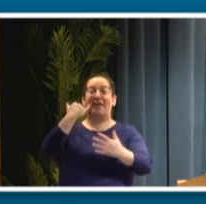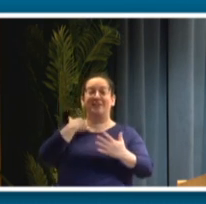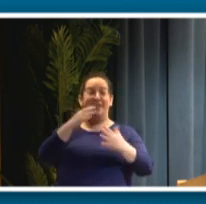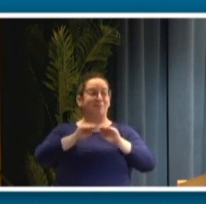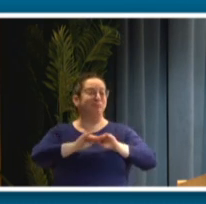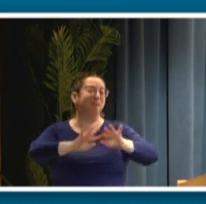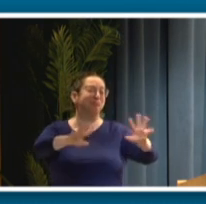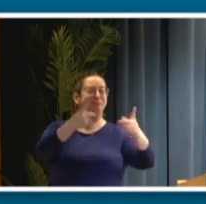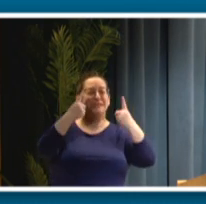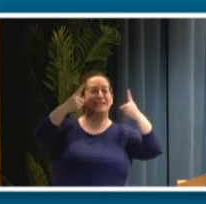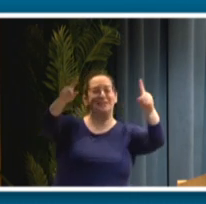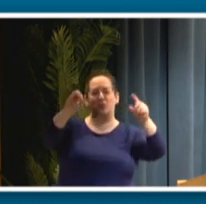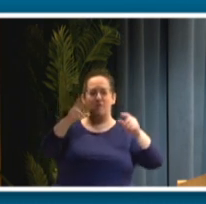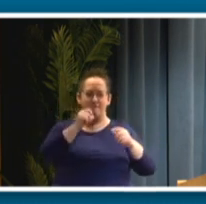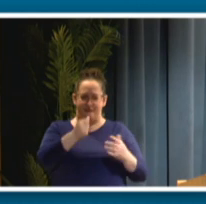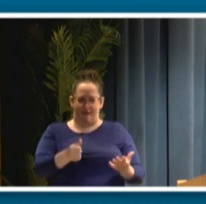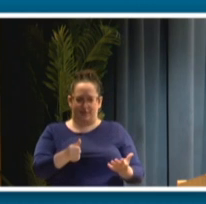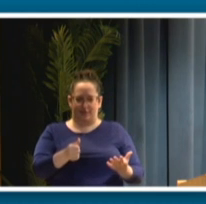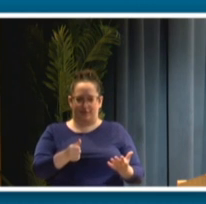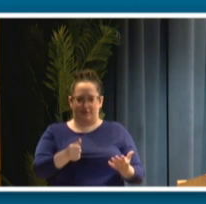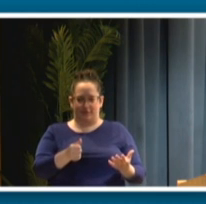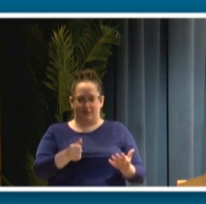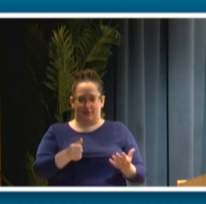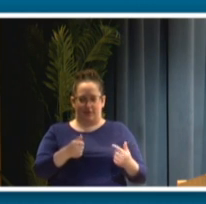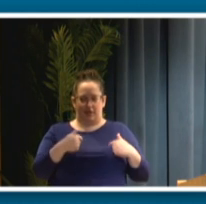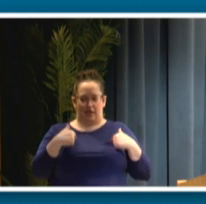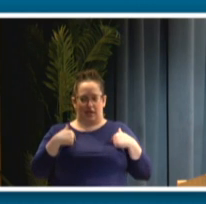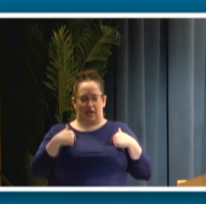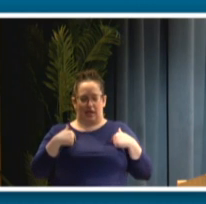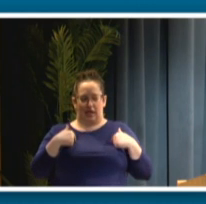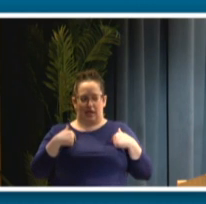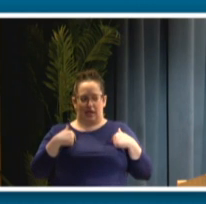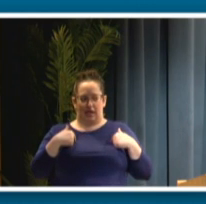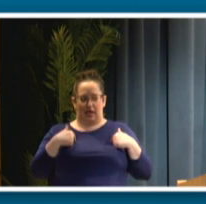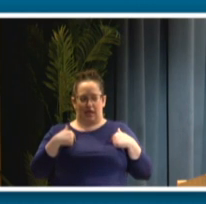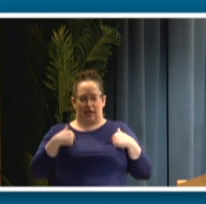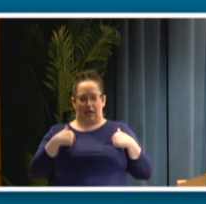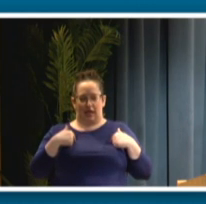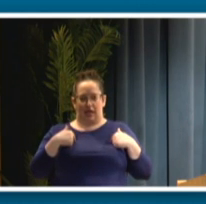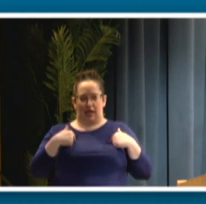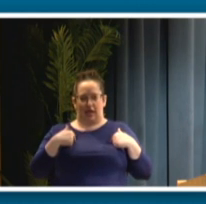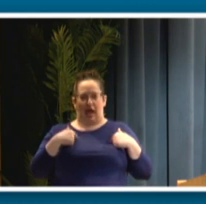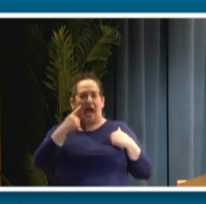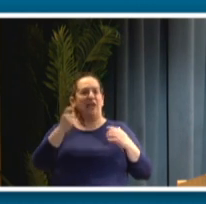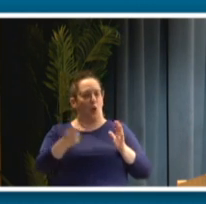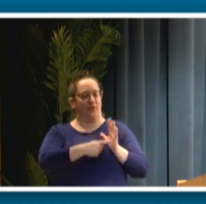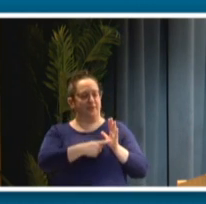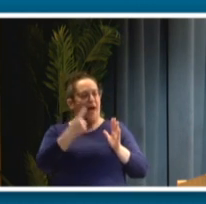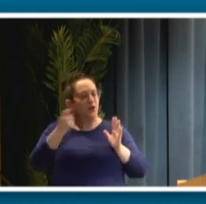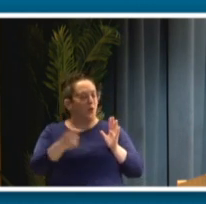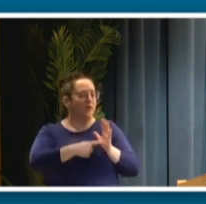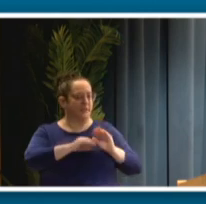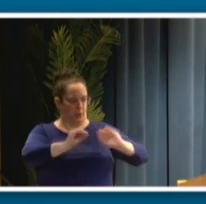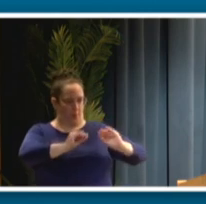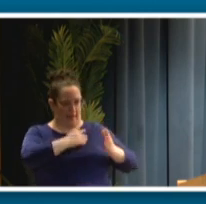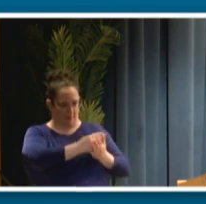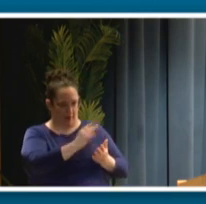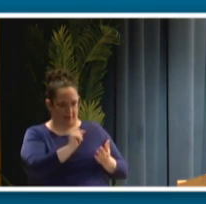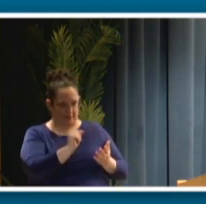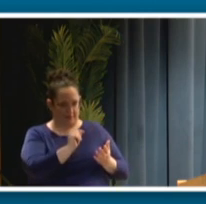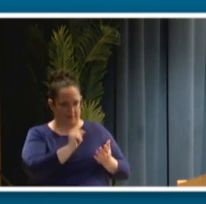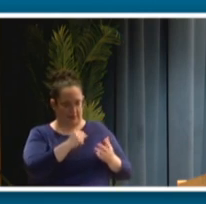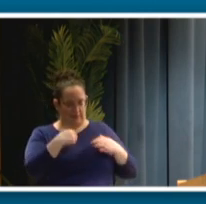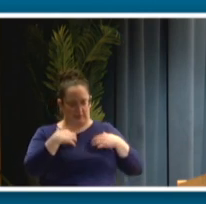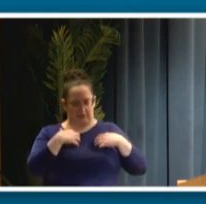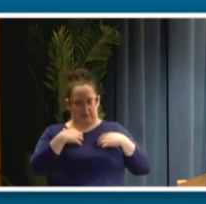Because I can tell you that when nobody bought it, I was not like, it's okay because you made it for yourself. That's not what I was thinking, right? What